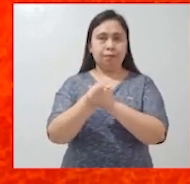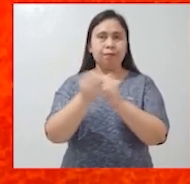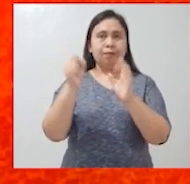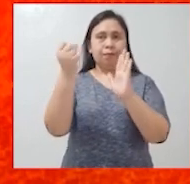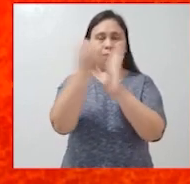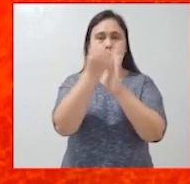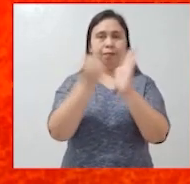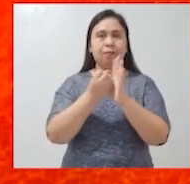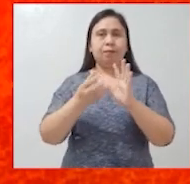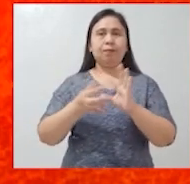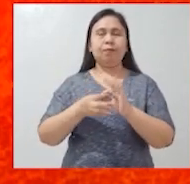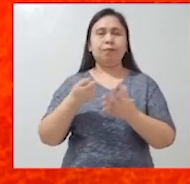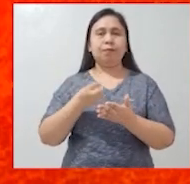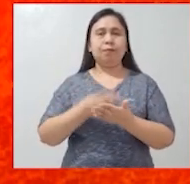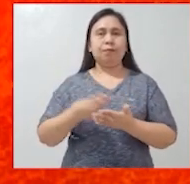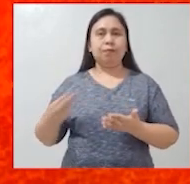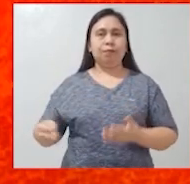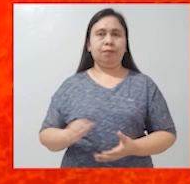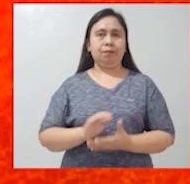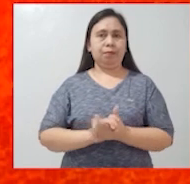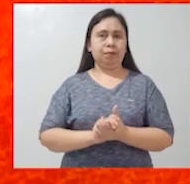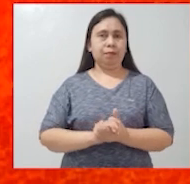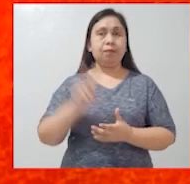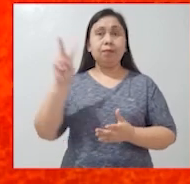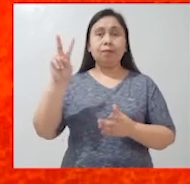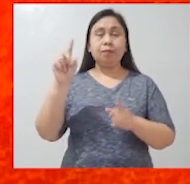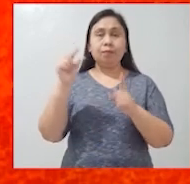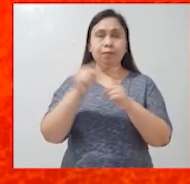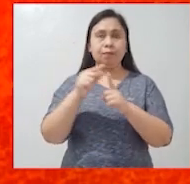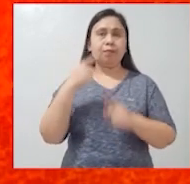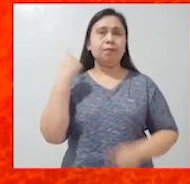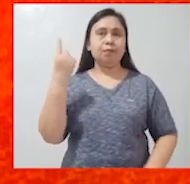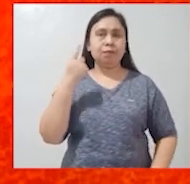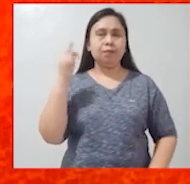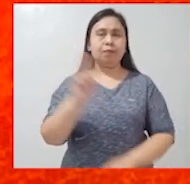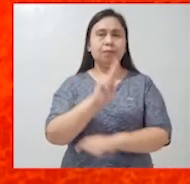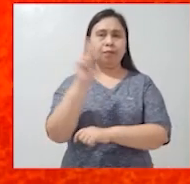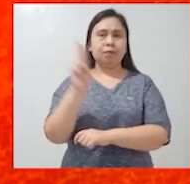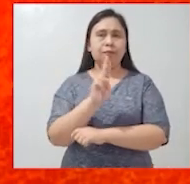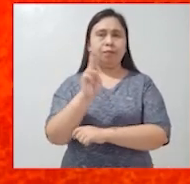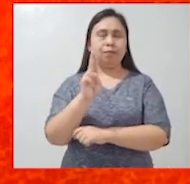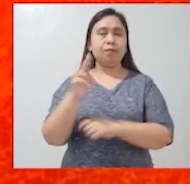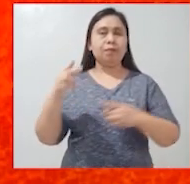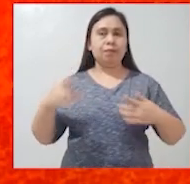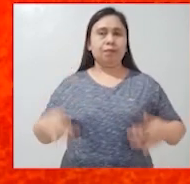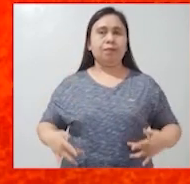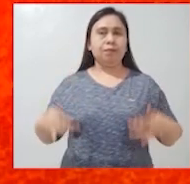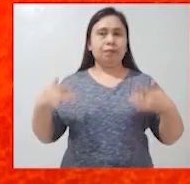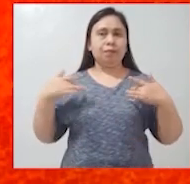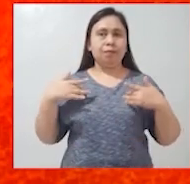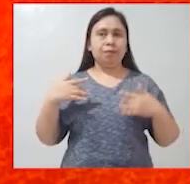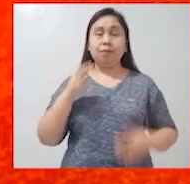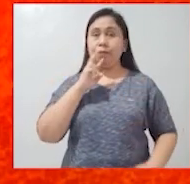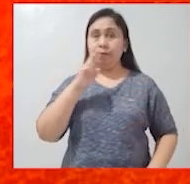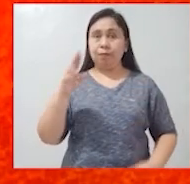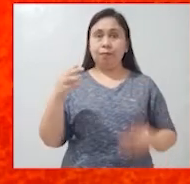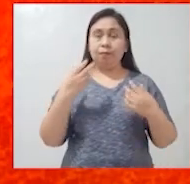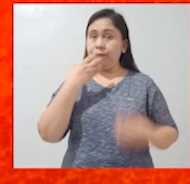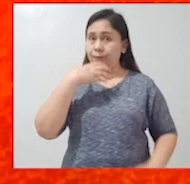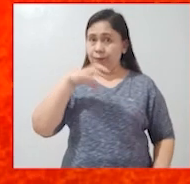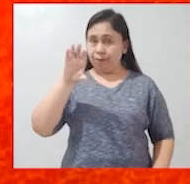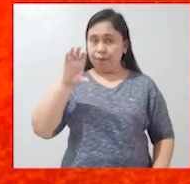matter. Two words that are frequently used in our day-to-day life are hot and